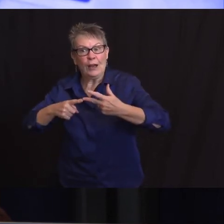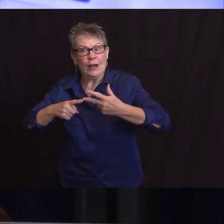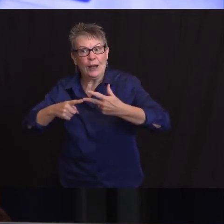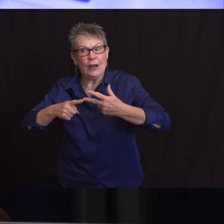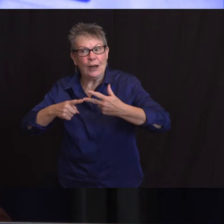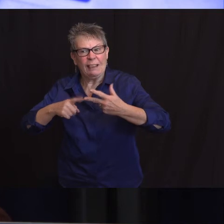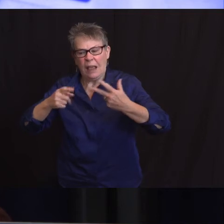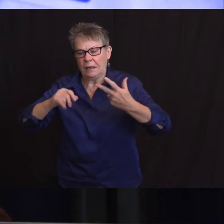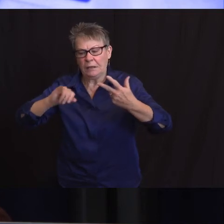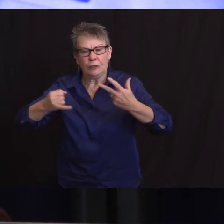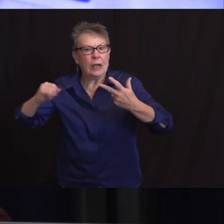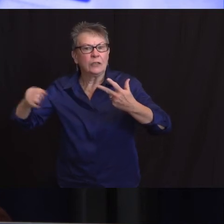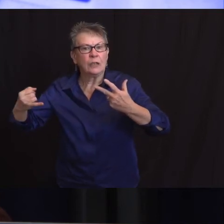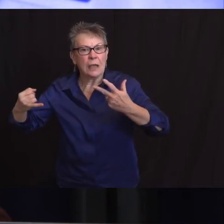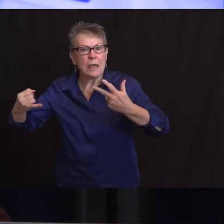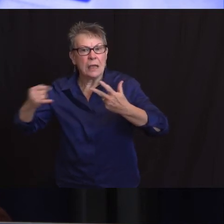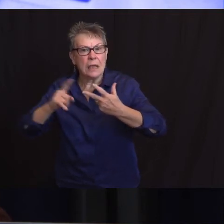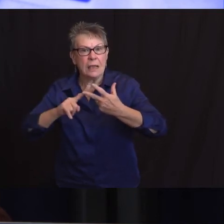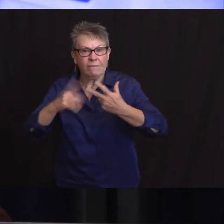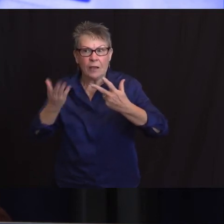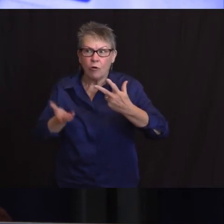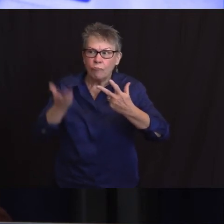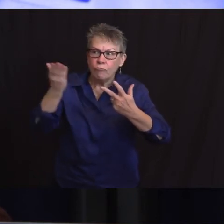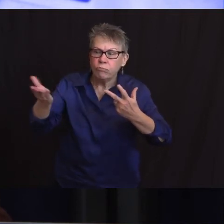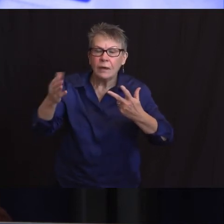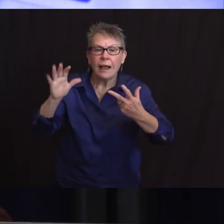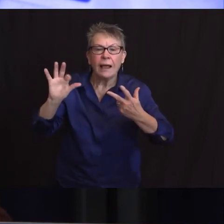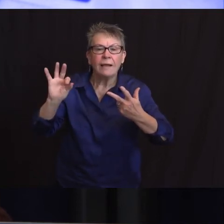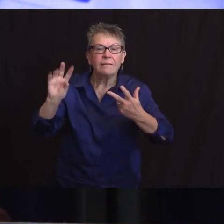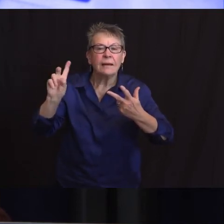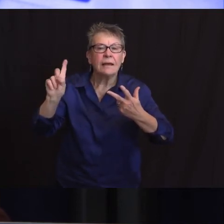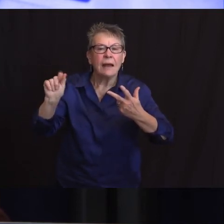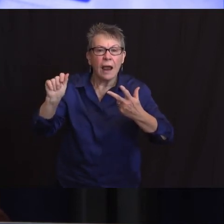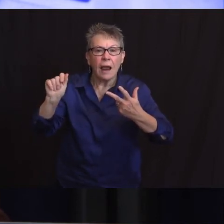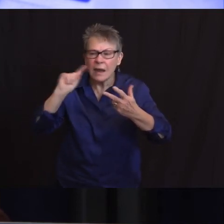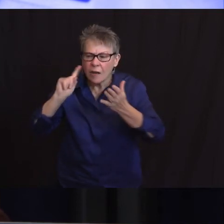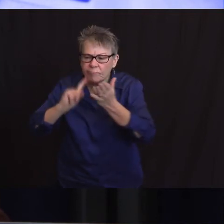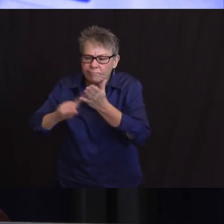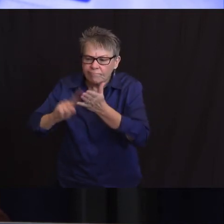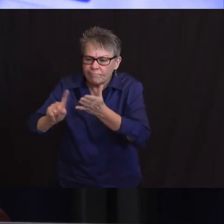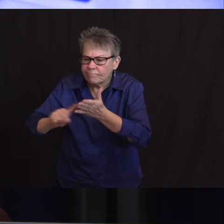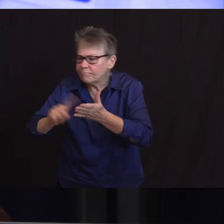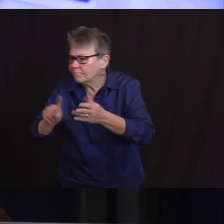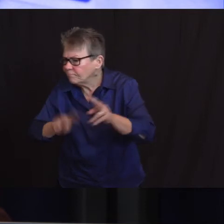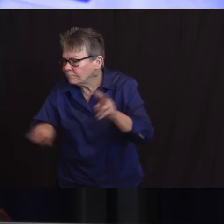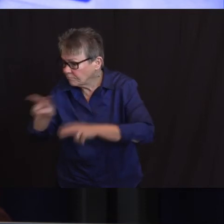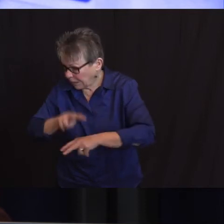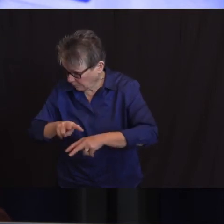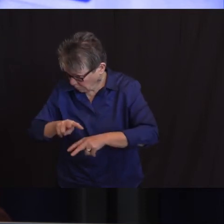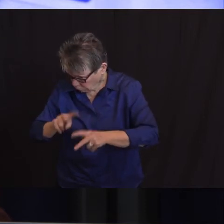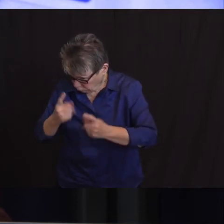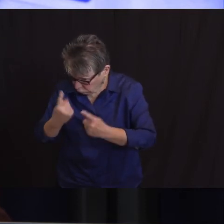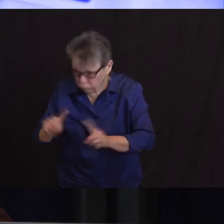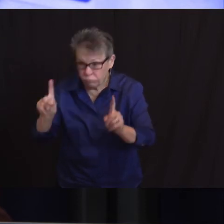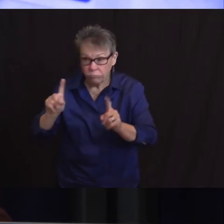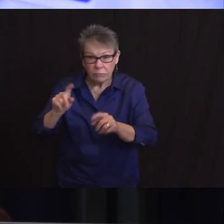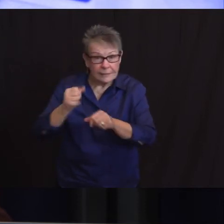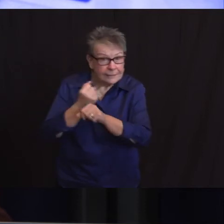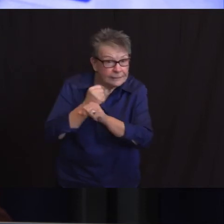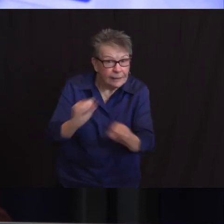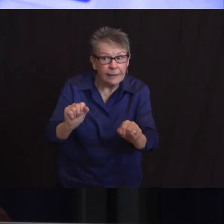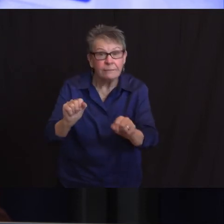on Thursday night. The FDA is scheduled to review the vaccine candidate's clinical trial data